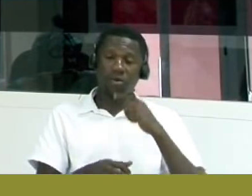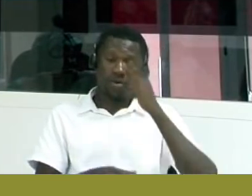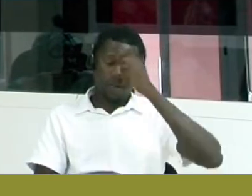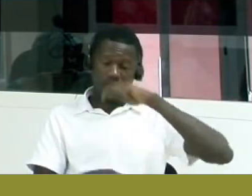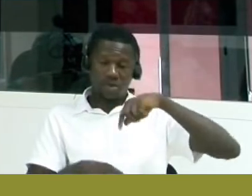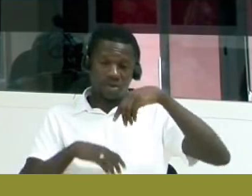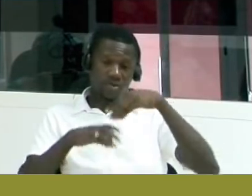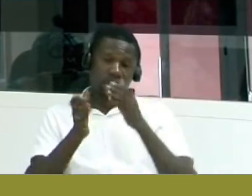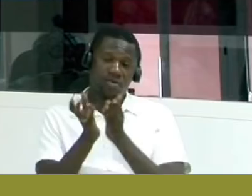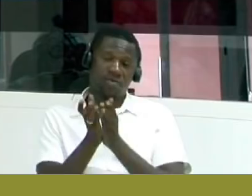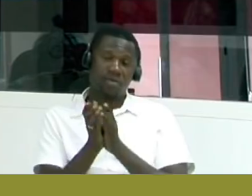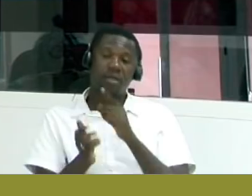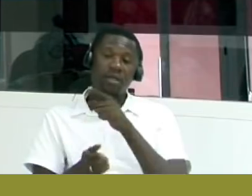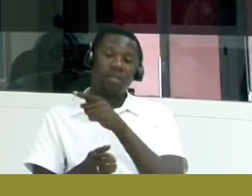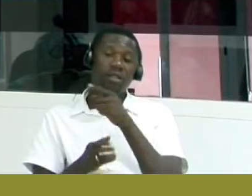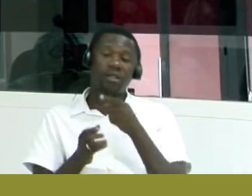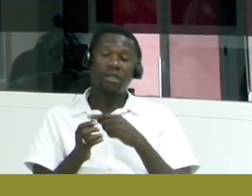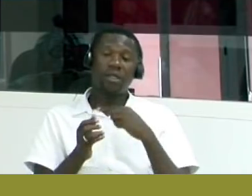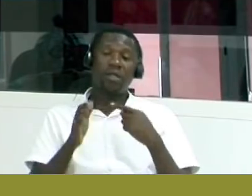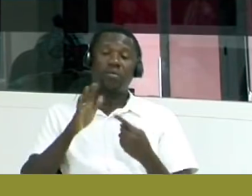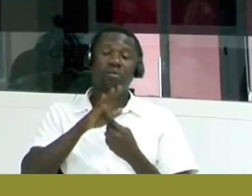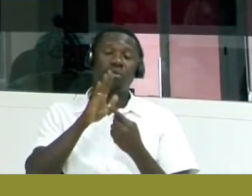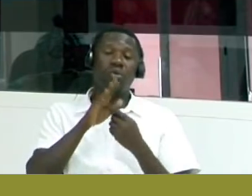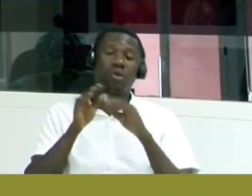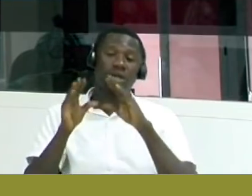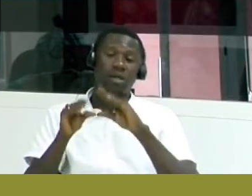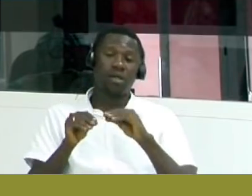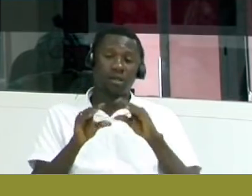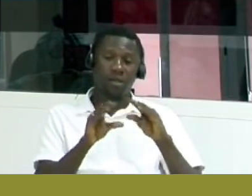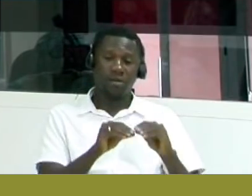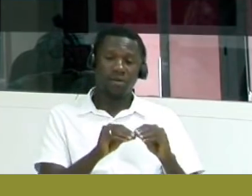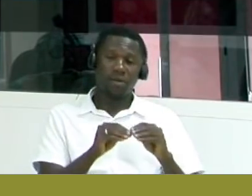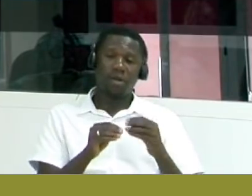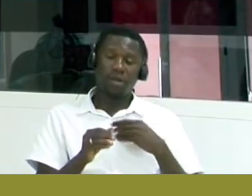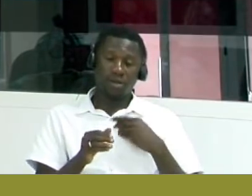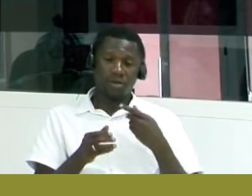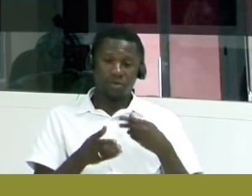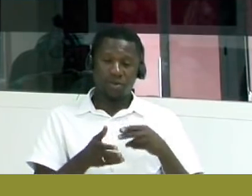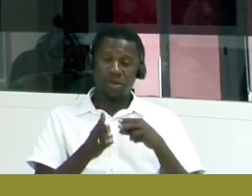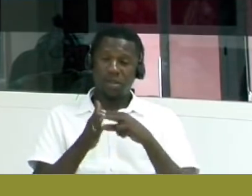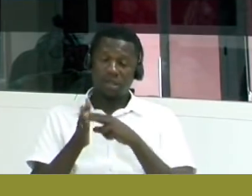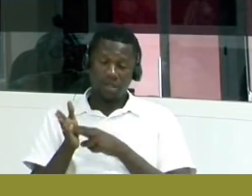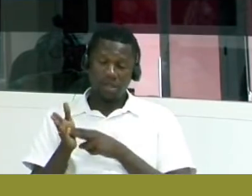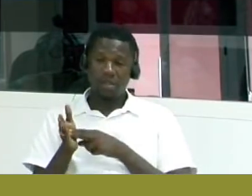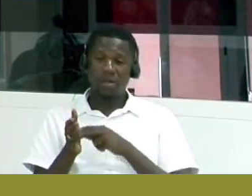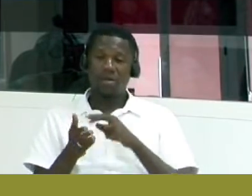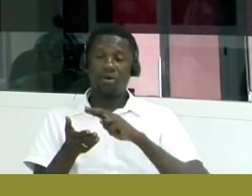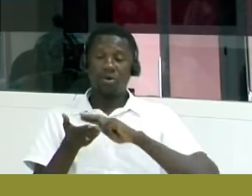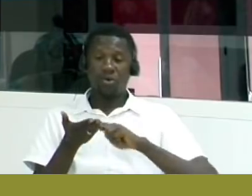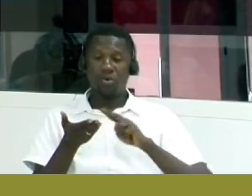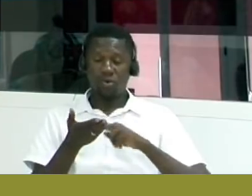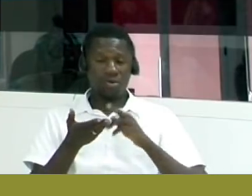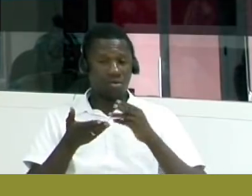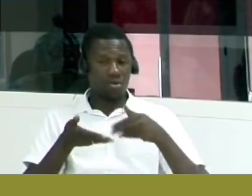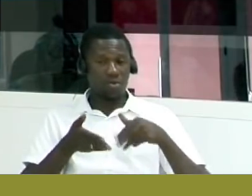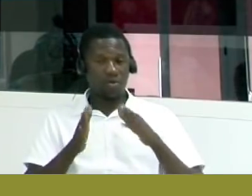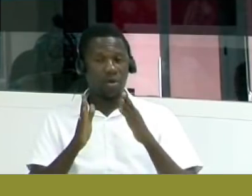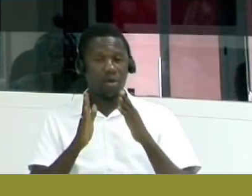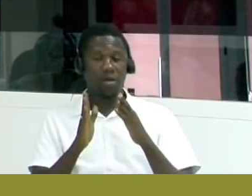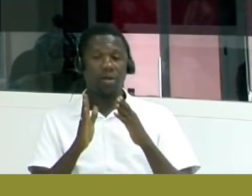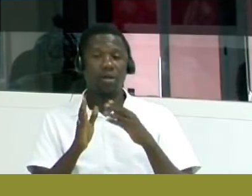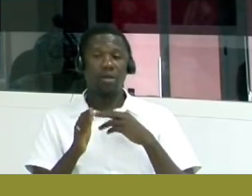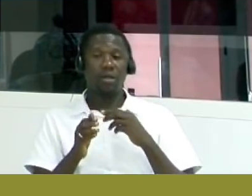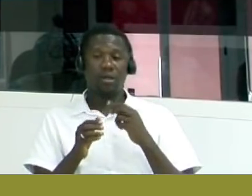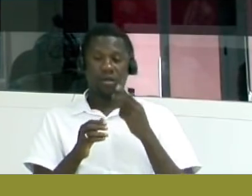an important activity, and it would require, under normal circumstances,